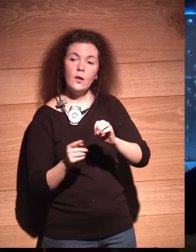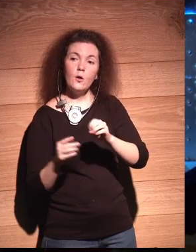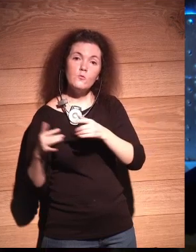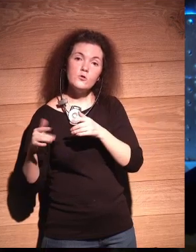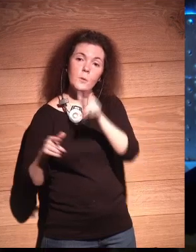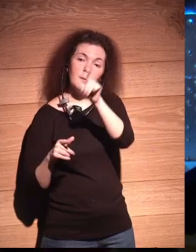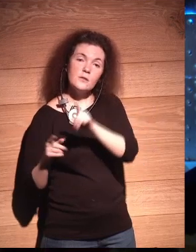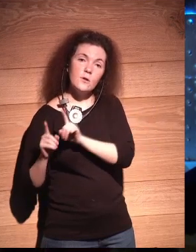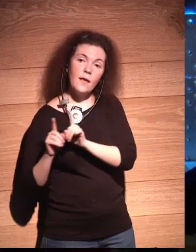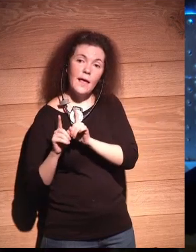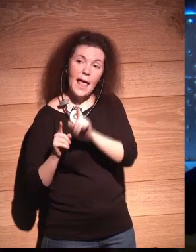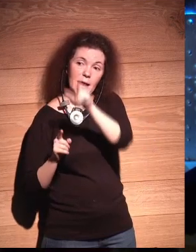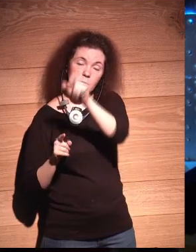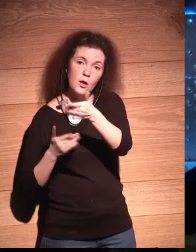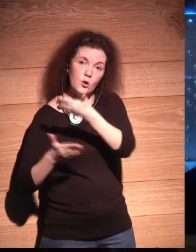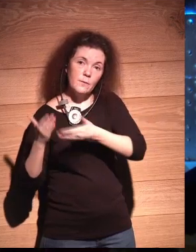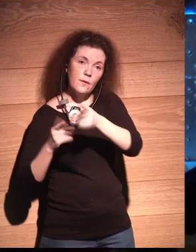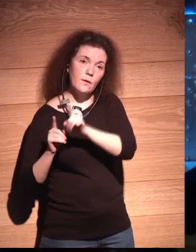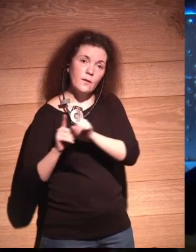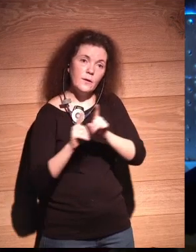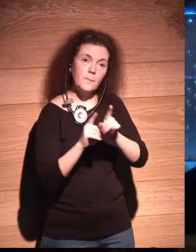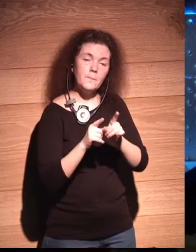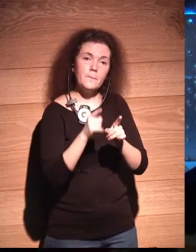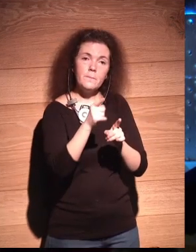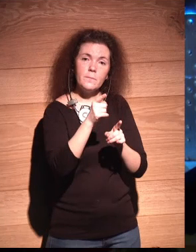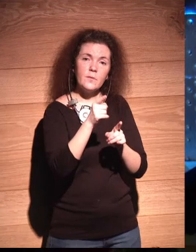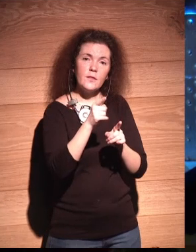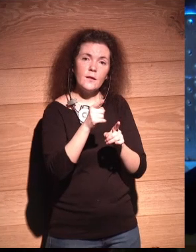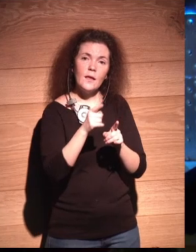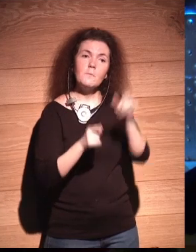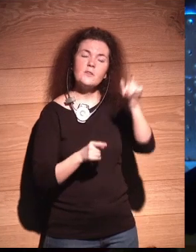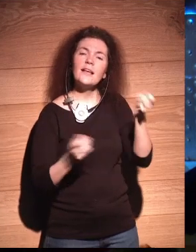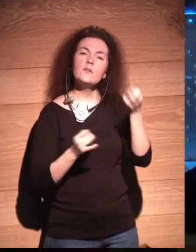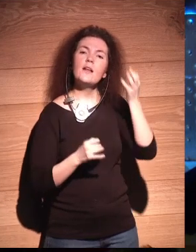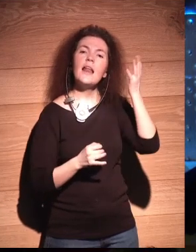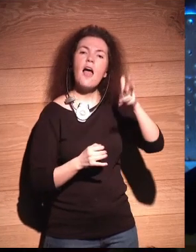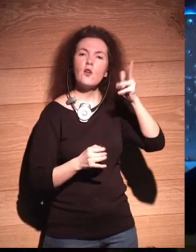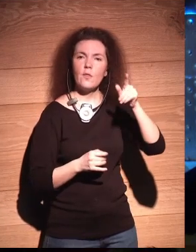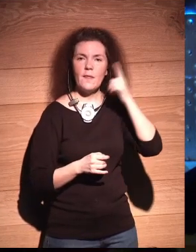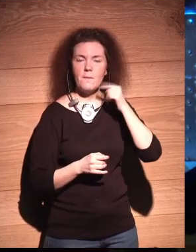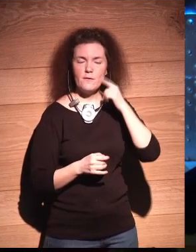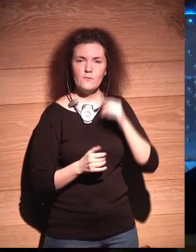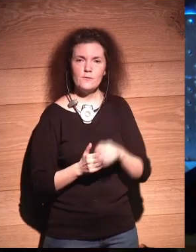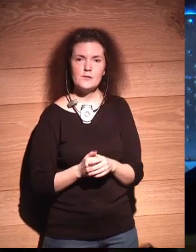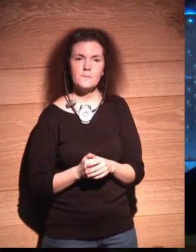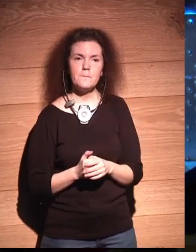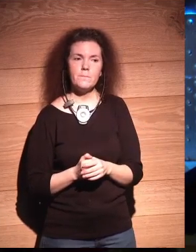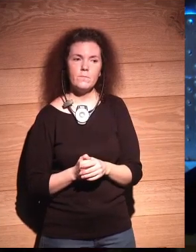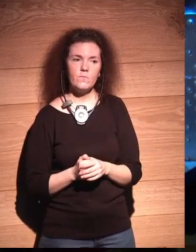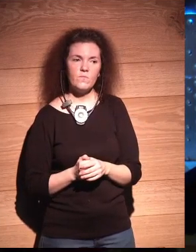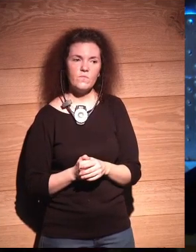This guy. Santino, bank robber and murderer. And I said, Santino,